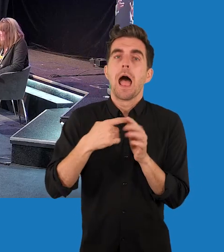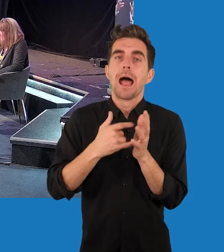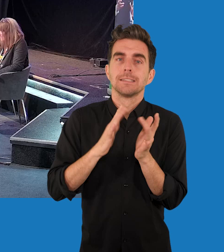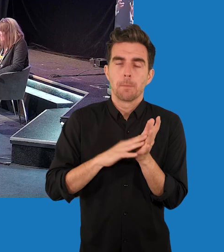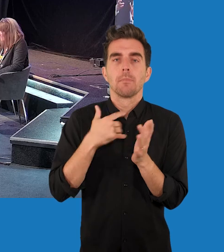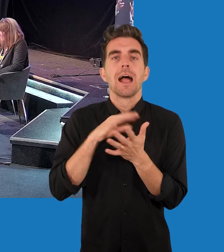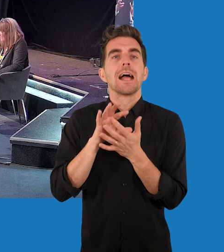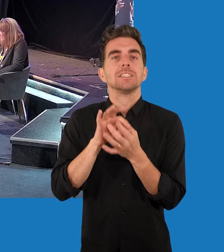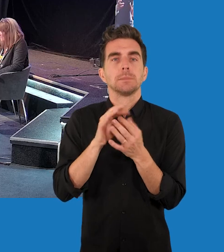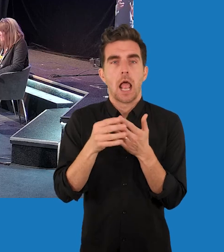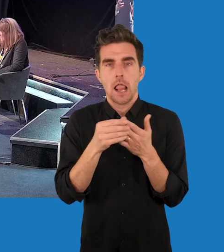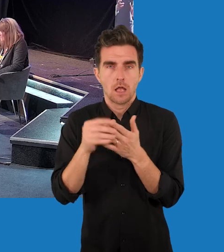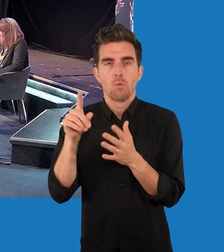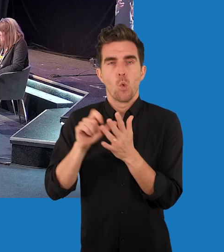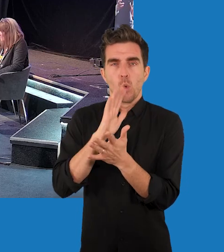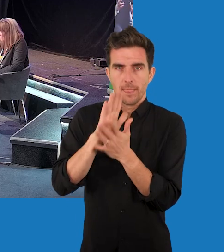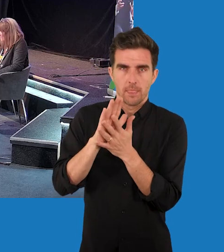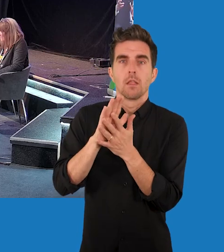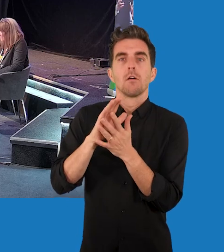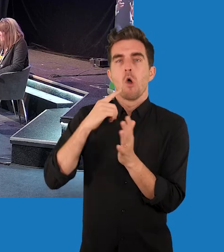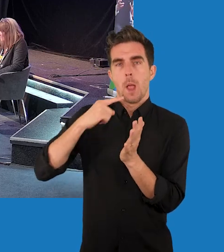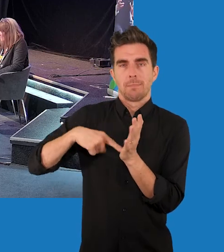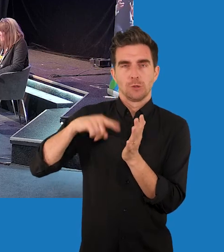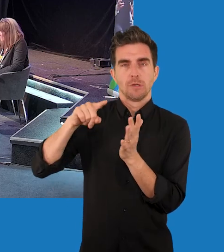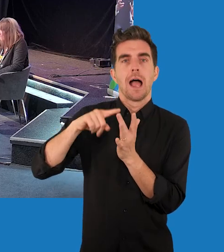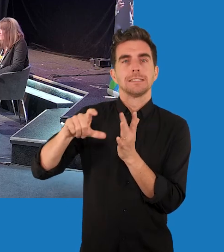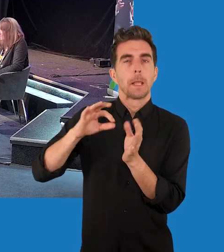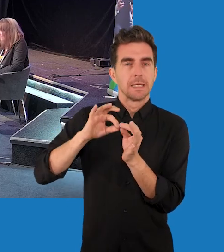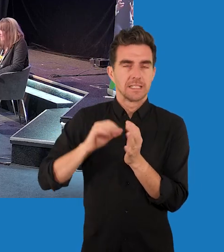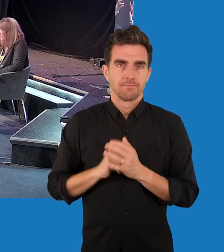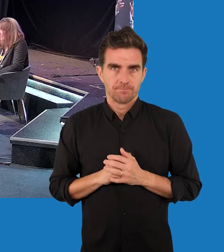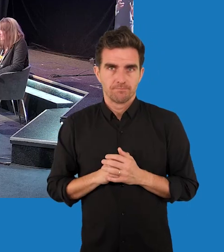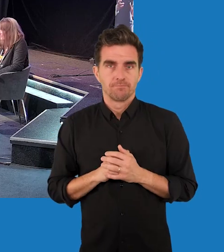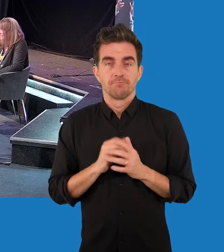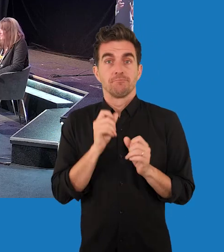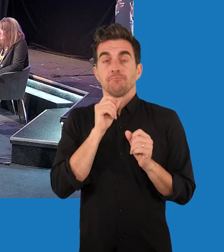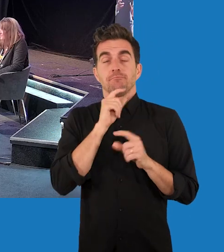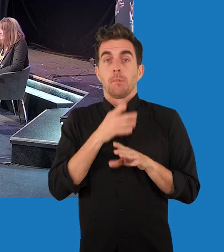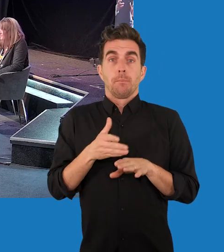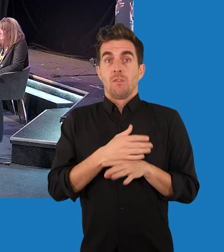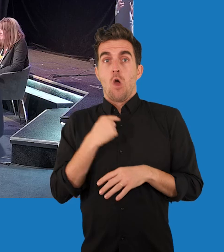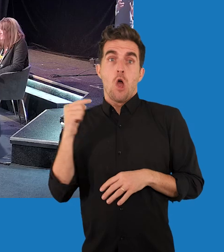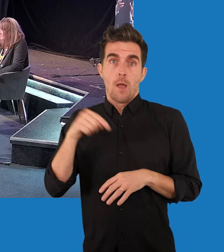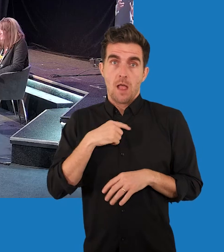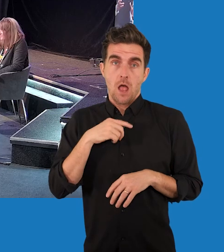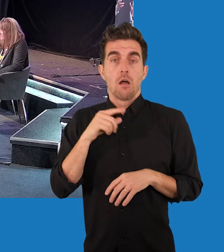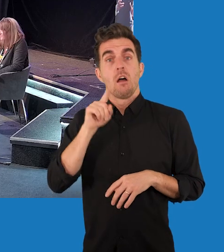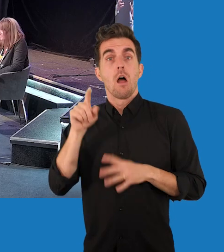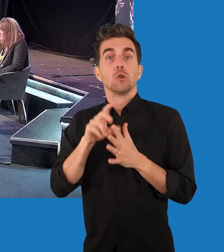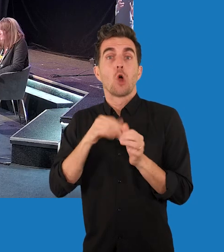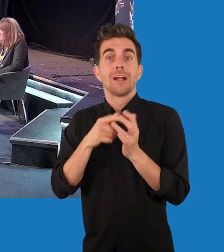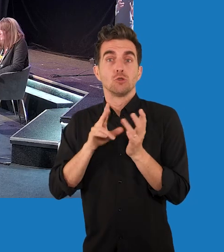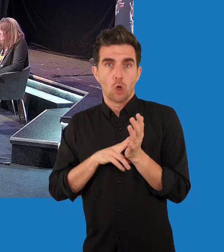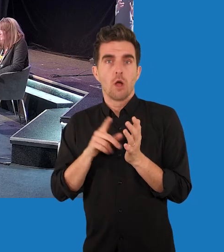name is Kasim. I'm the engagement lead for COOTH, which is also commissioned for by the ICB. So weirdly enough, before I came here, I was over